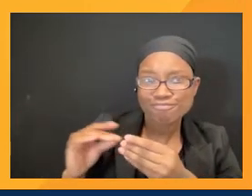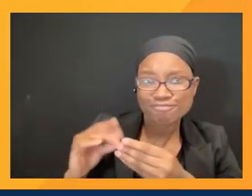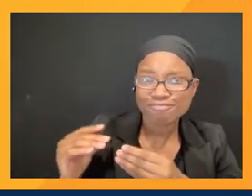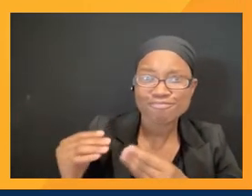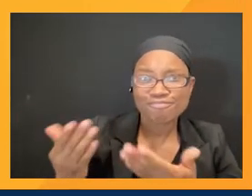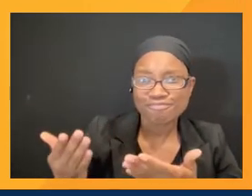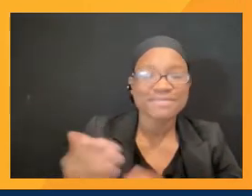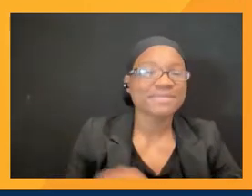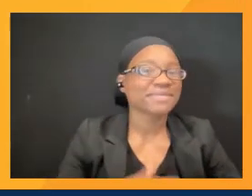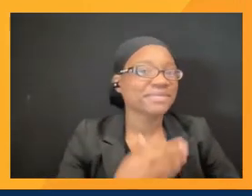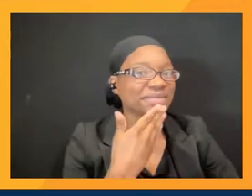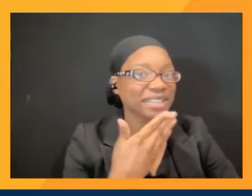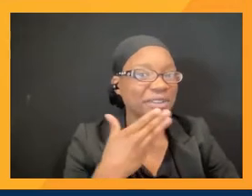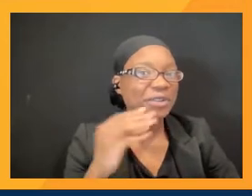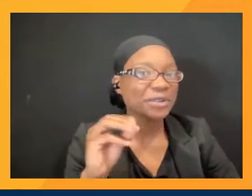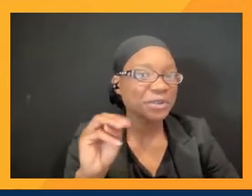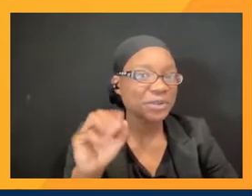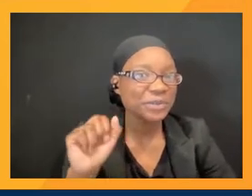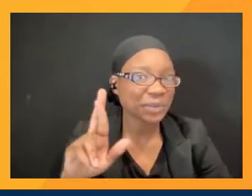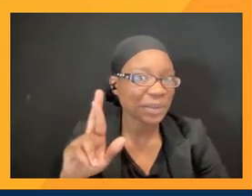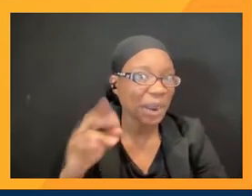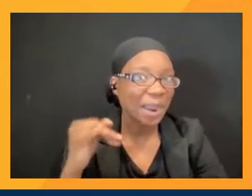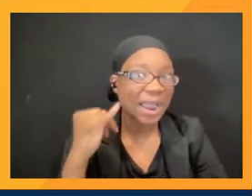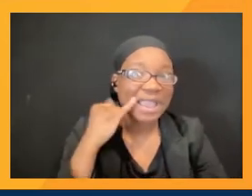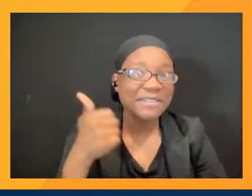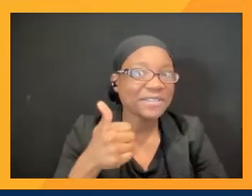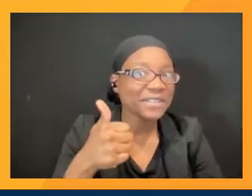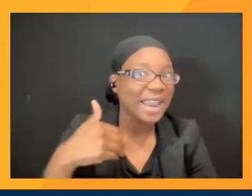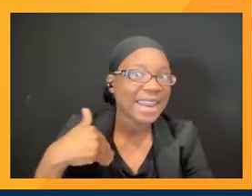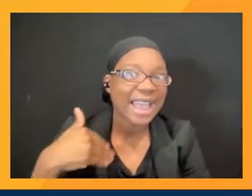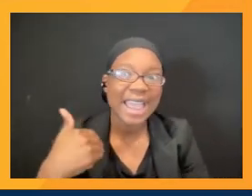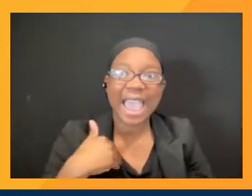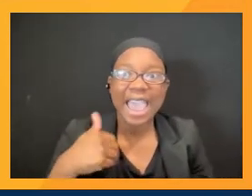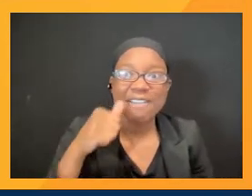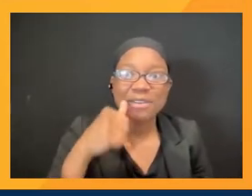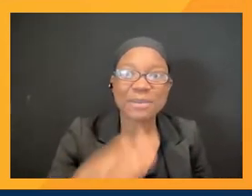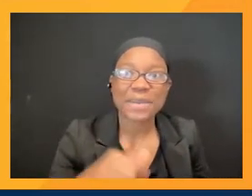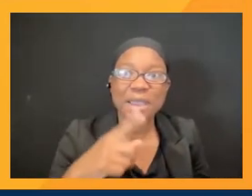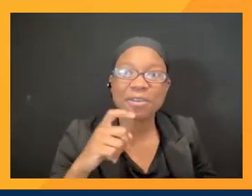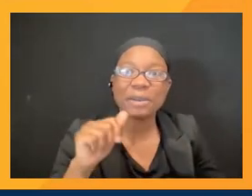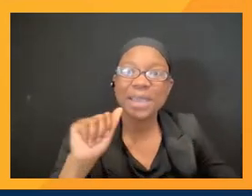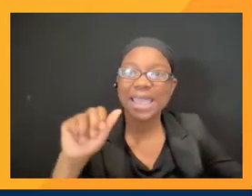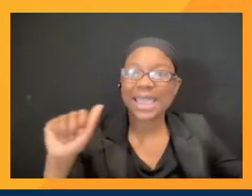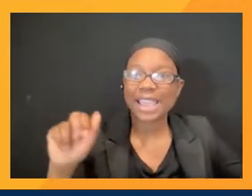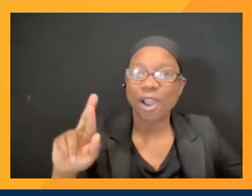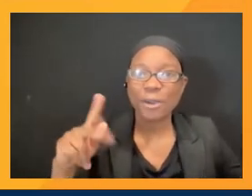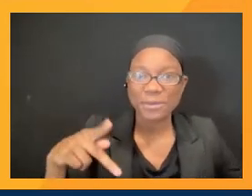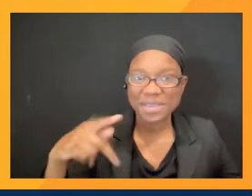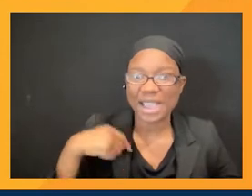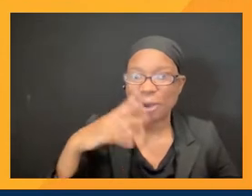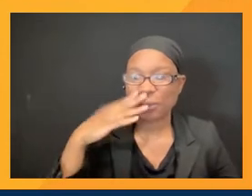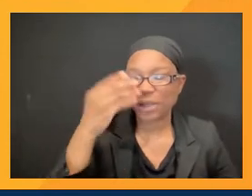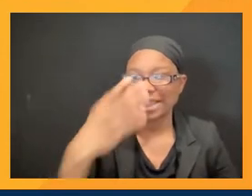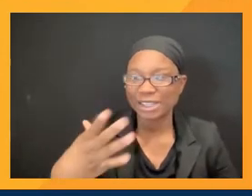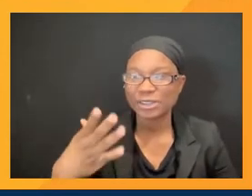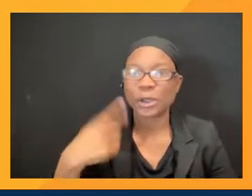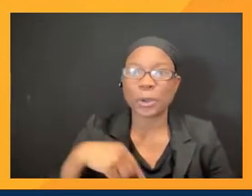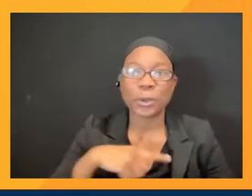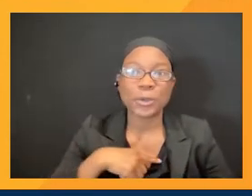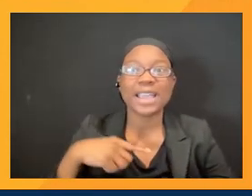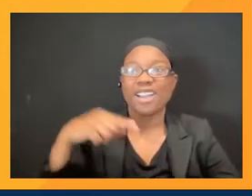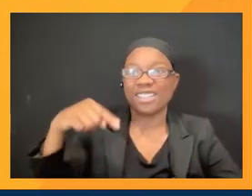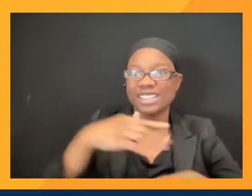So I spent most of my career as a lawyer and an advocate, both in private practice and public sector. And I joined Airbnb's 5 years